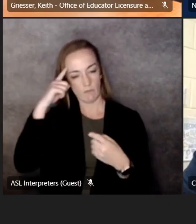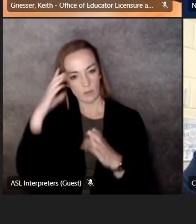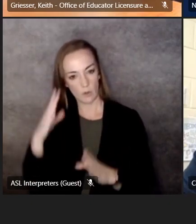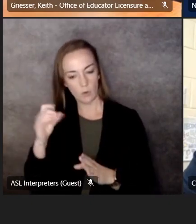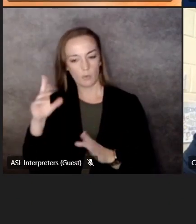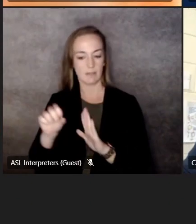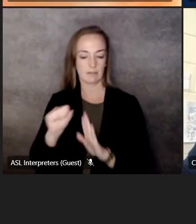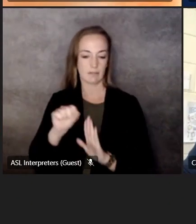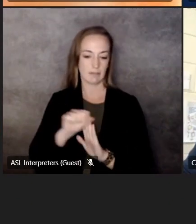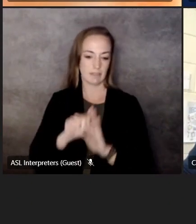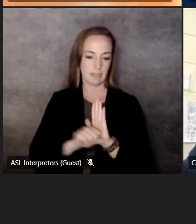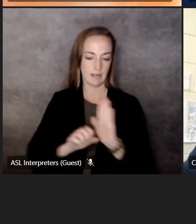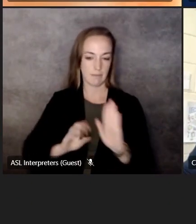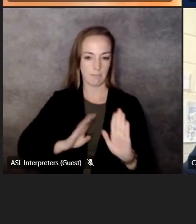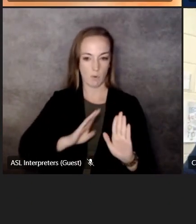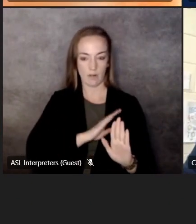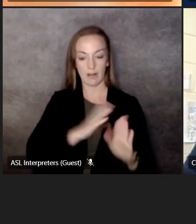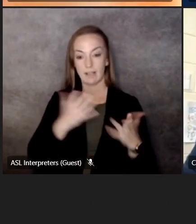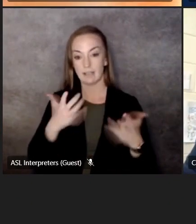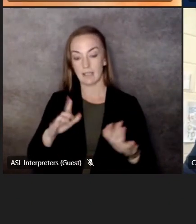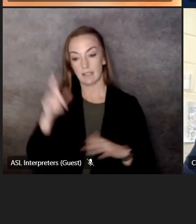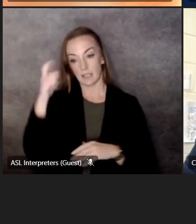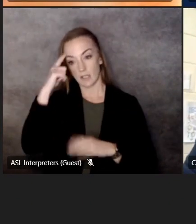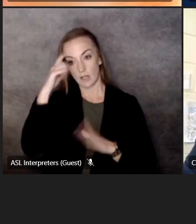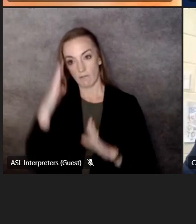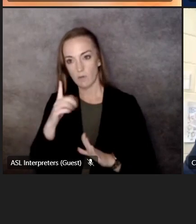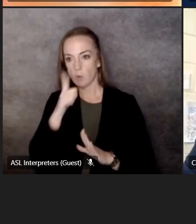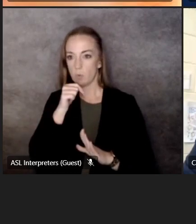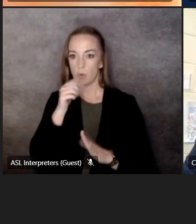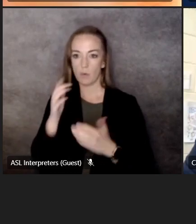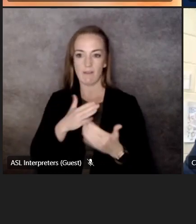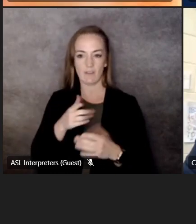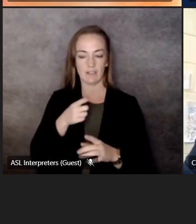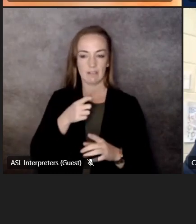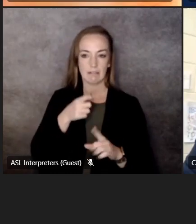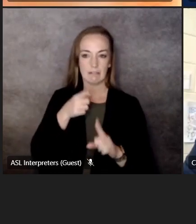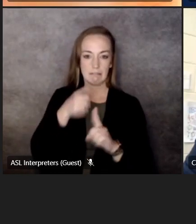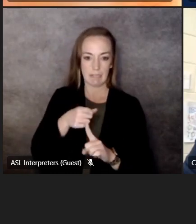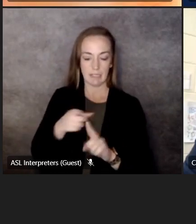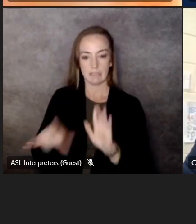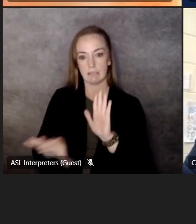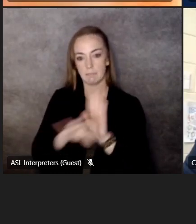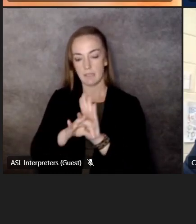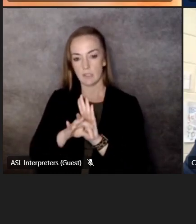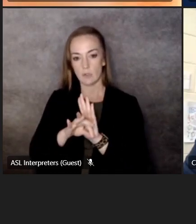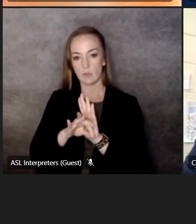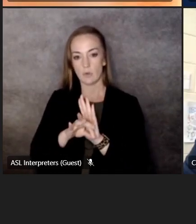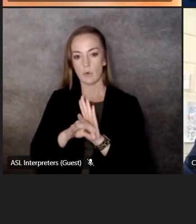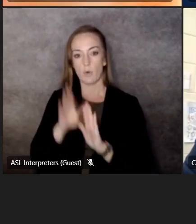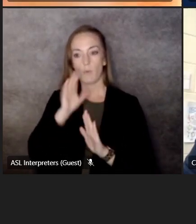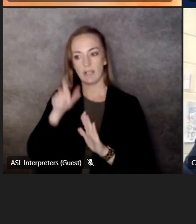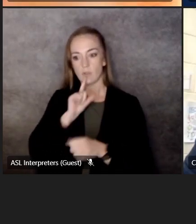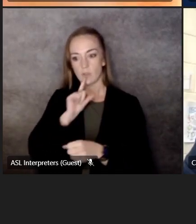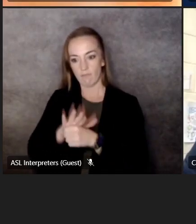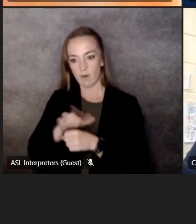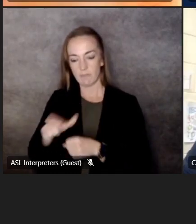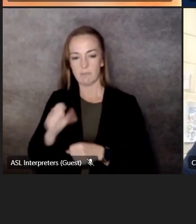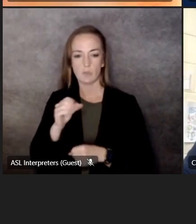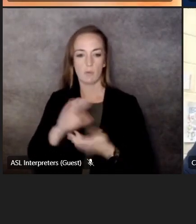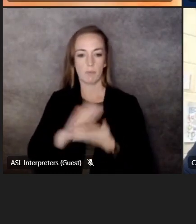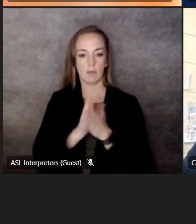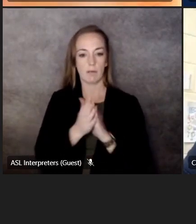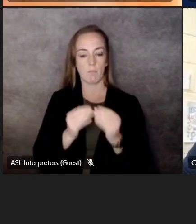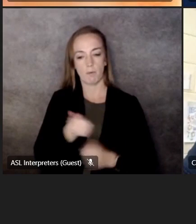the governor would have to, whoever he or she selects, would then have to have that person confirmed. So it's sort of a multi-step process to get